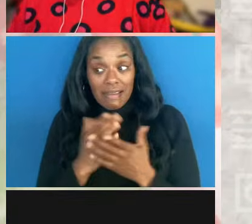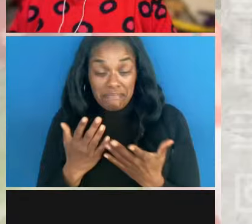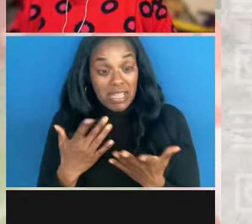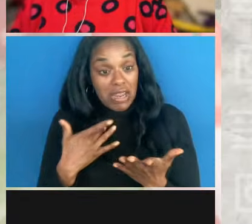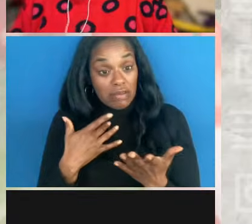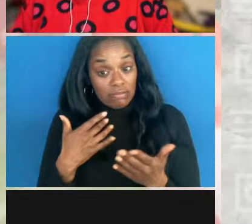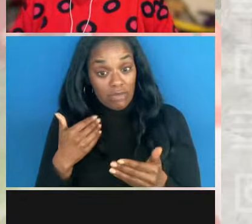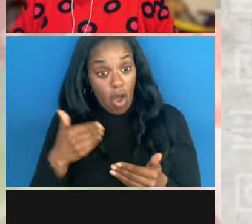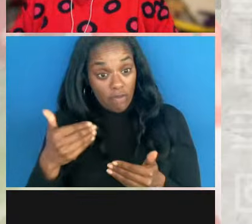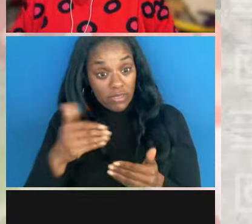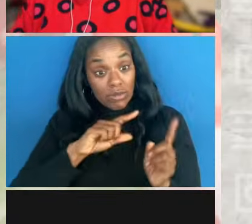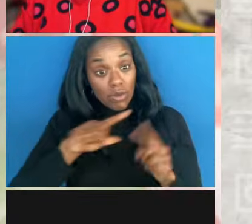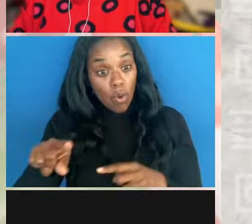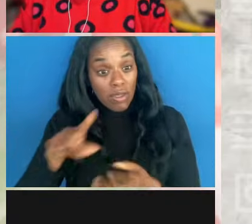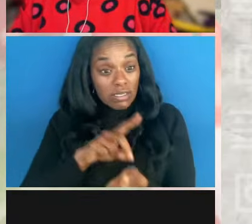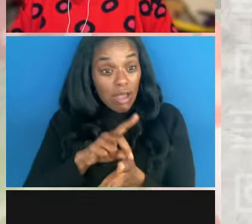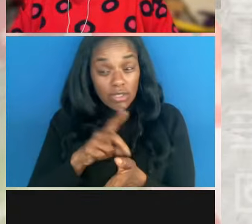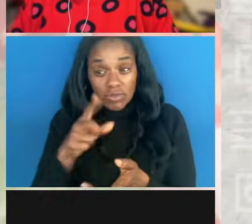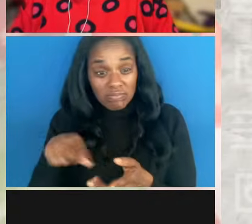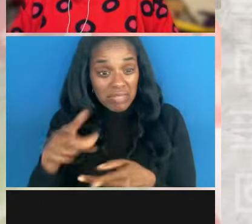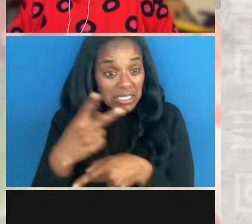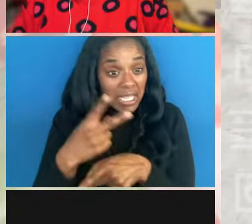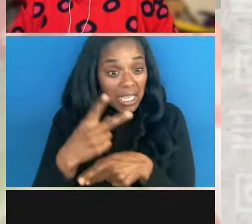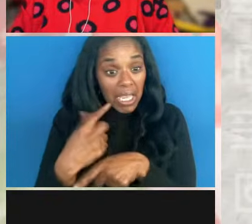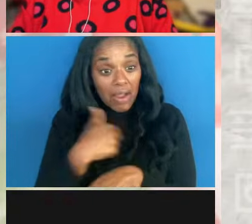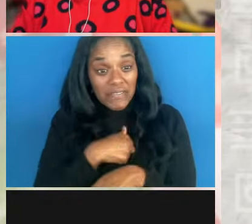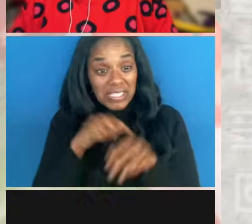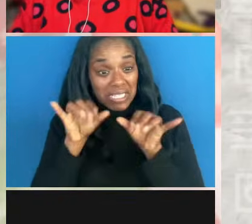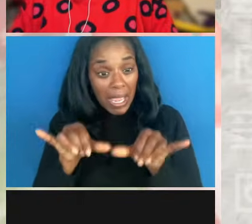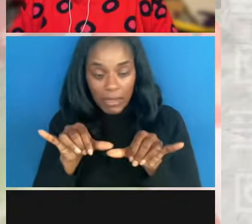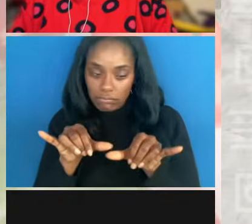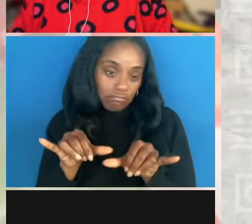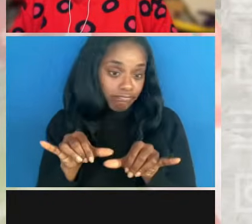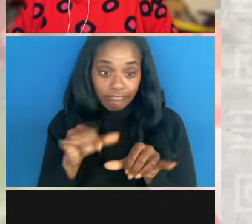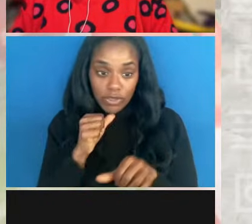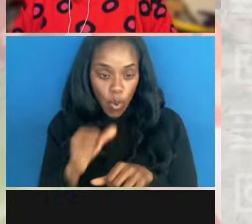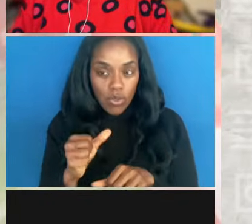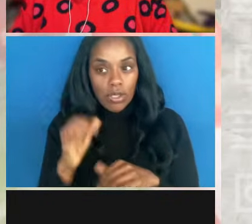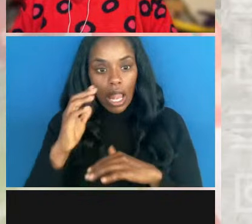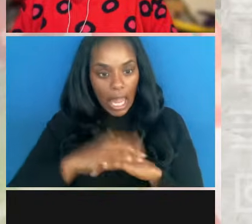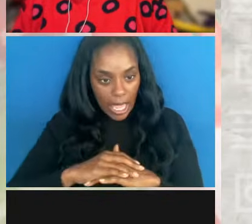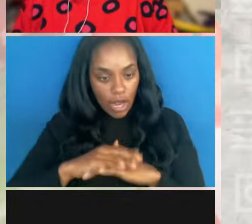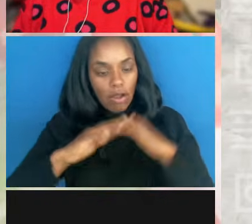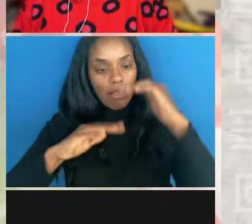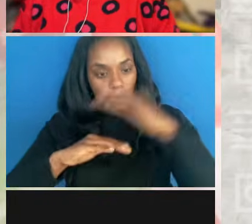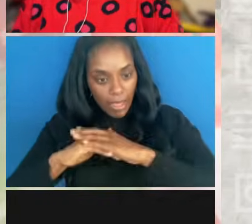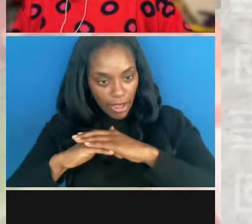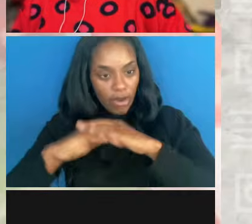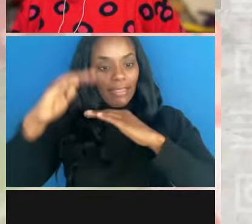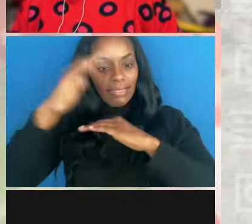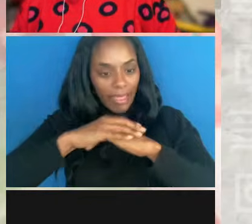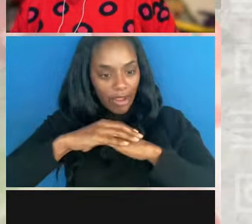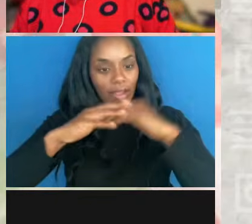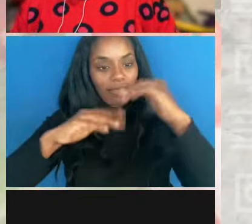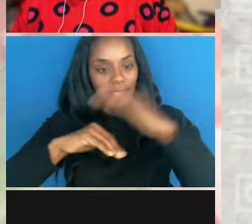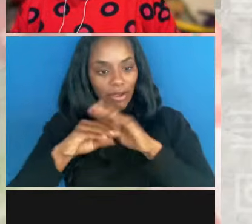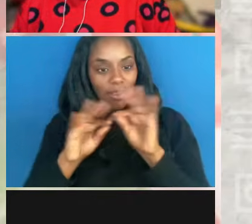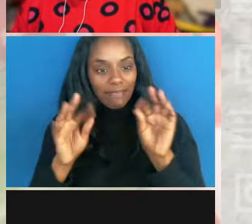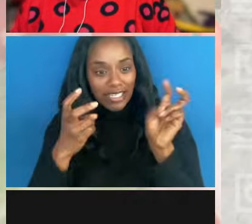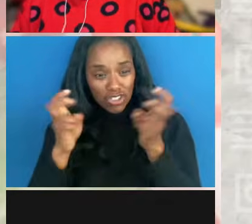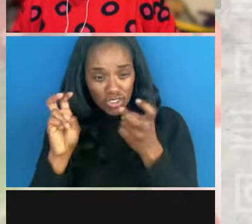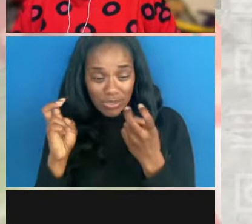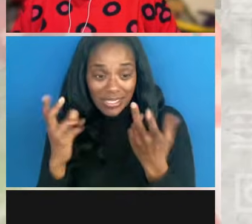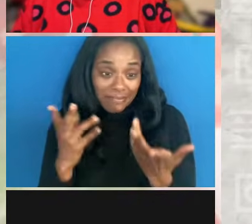care in healthcare spaces as well. So there are layers and layers and layers of issues that play into why we are